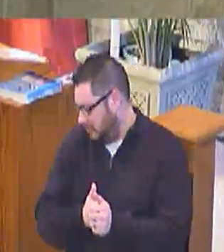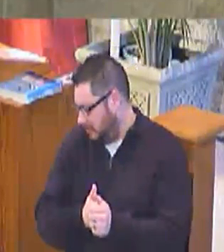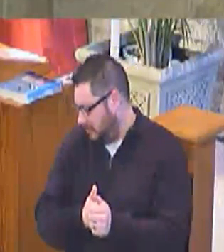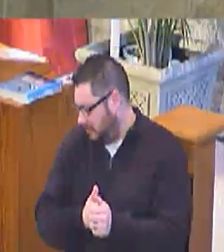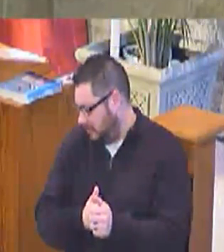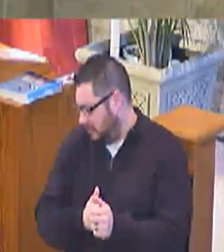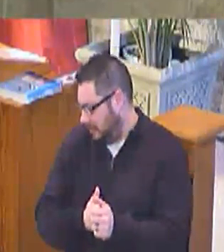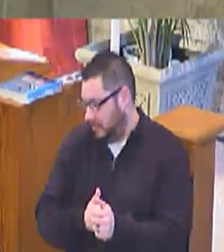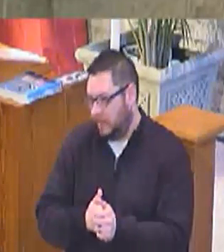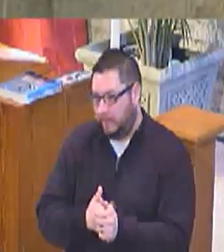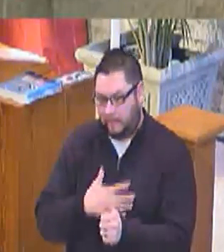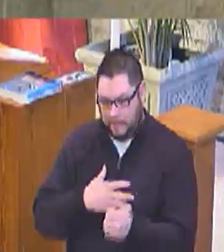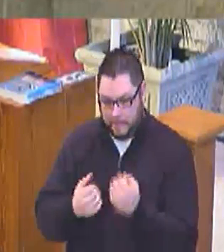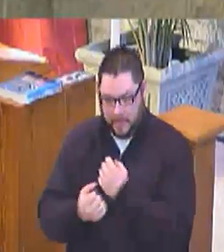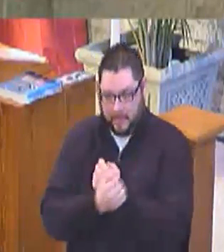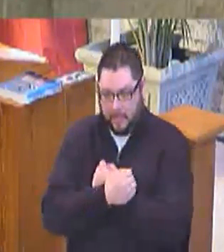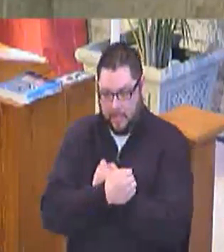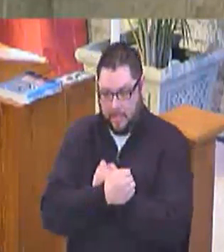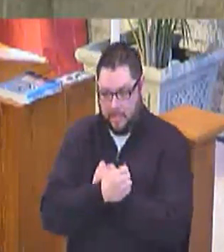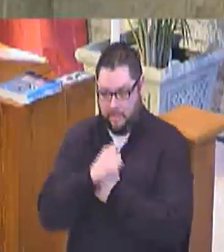given by love